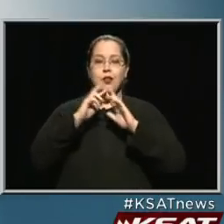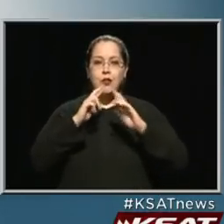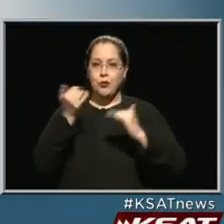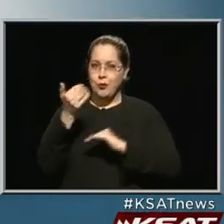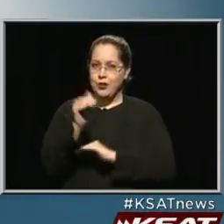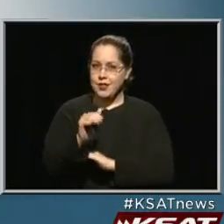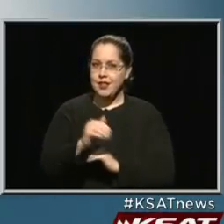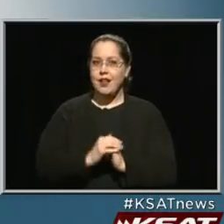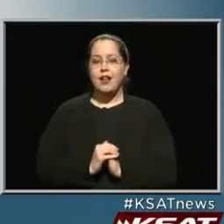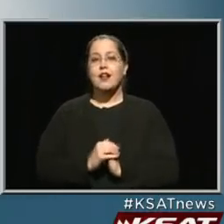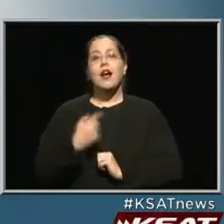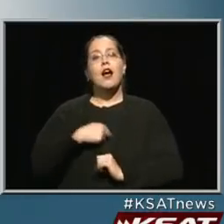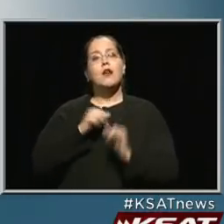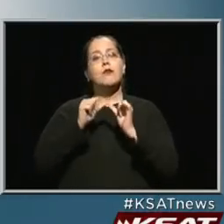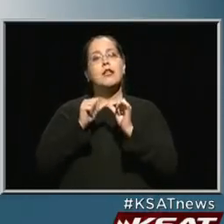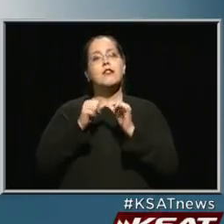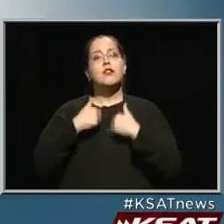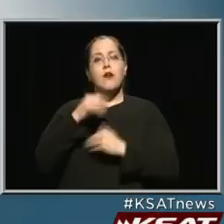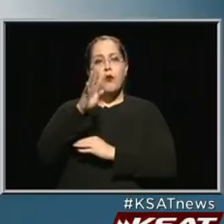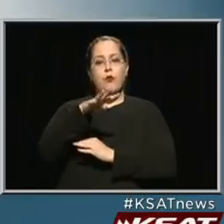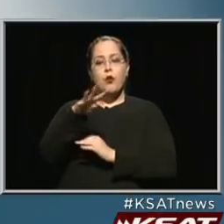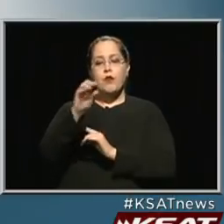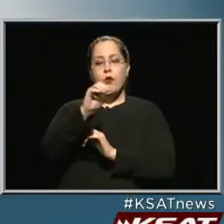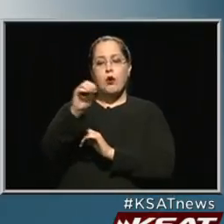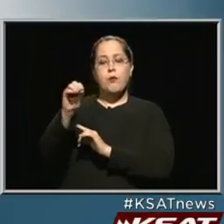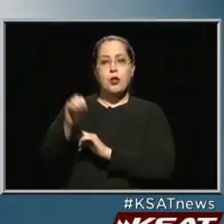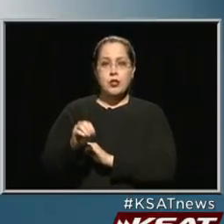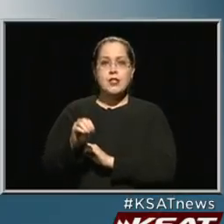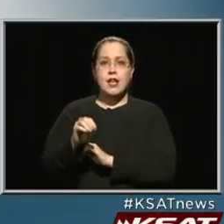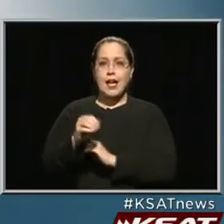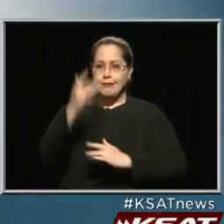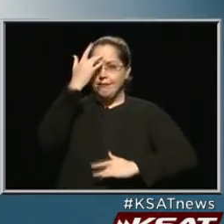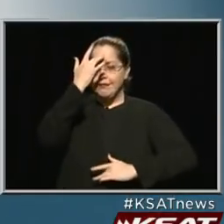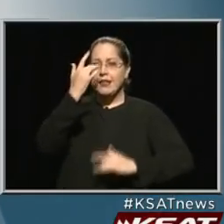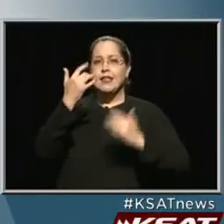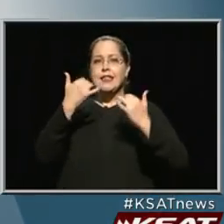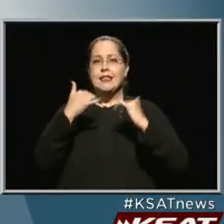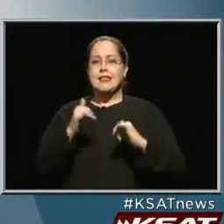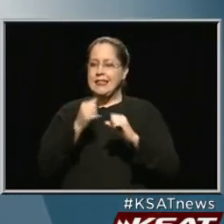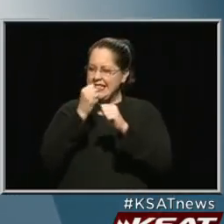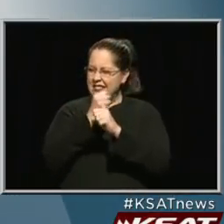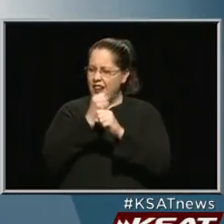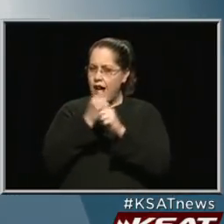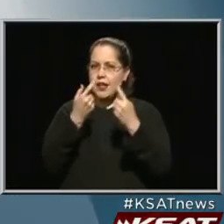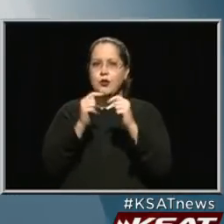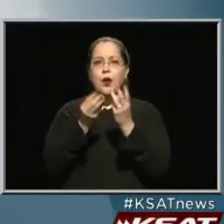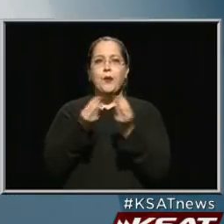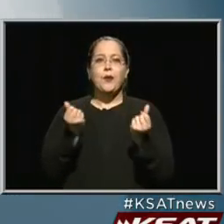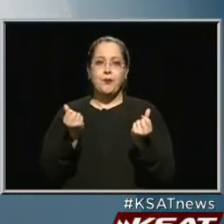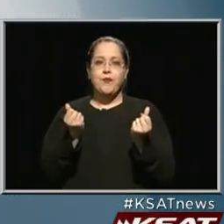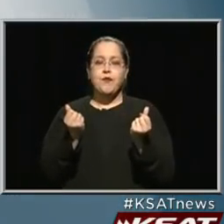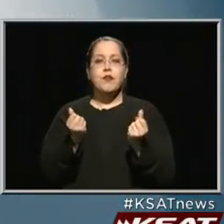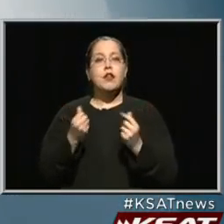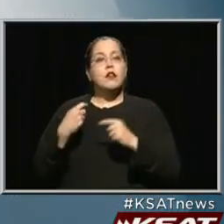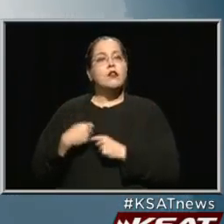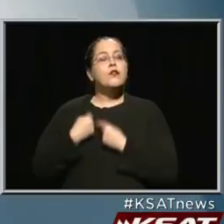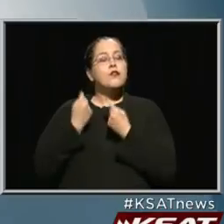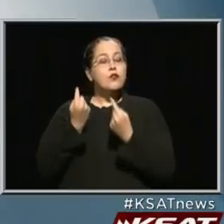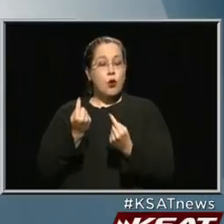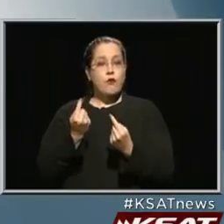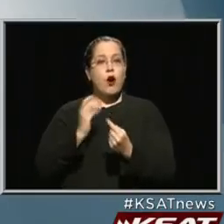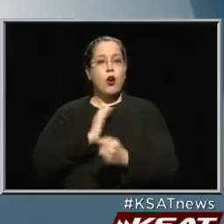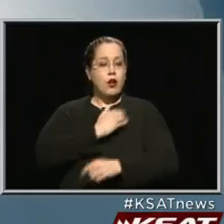and we continue to have 44% of cases that are still fighting the disease. So far